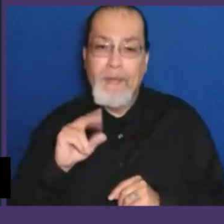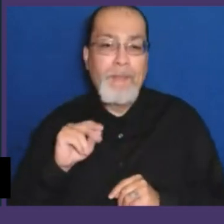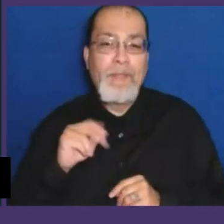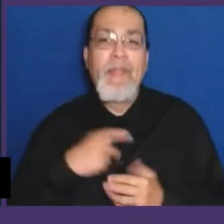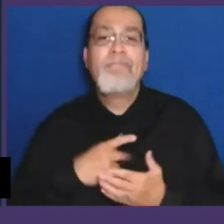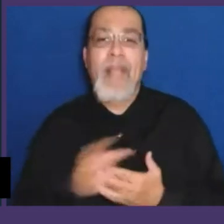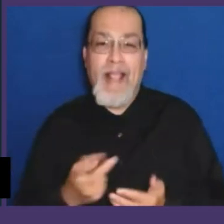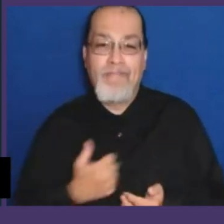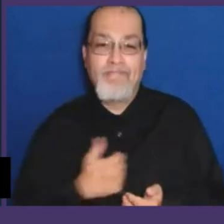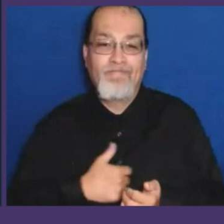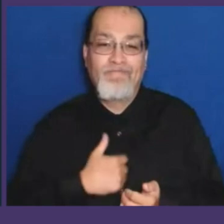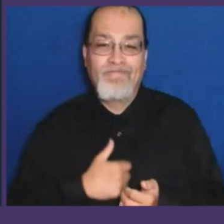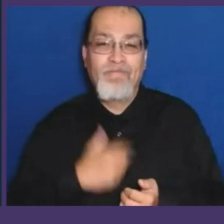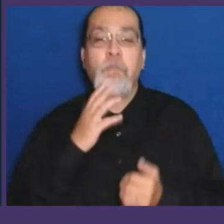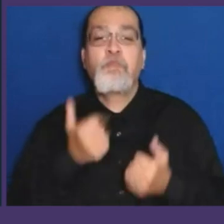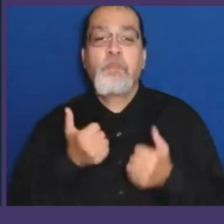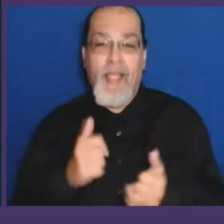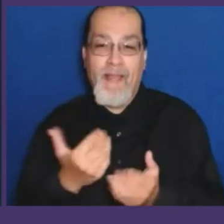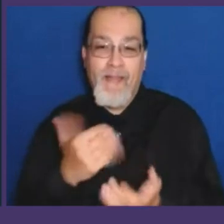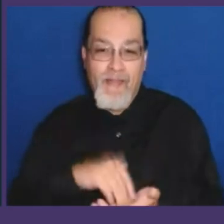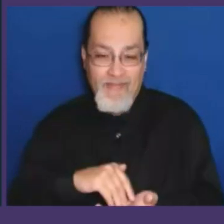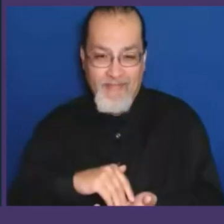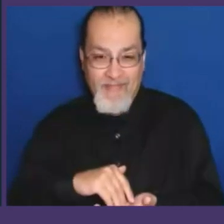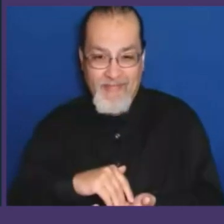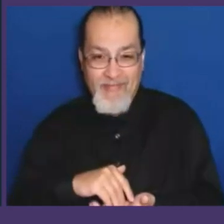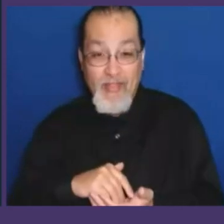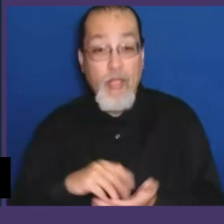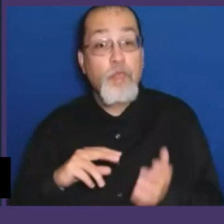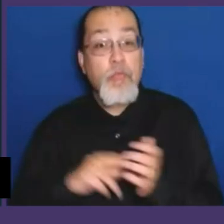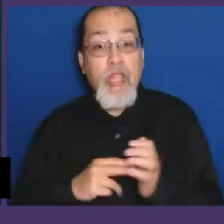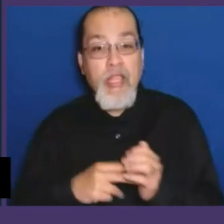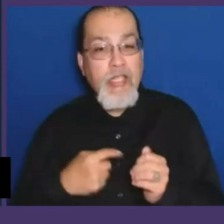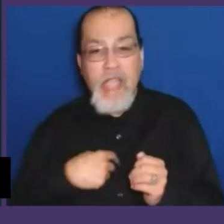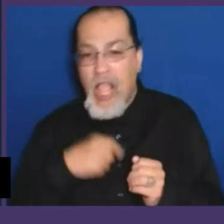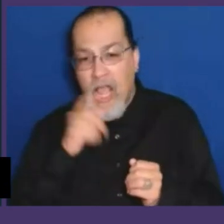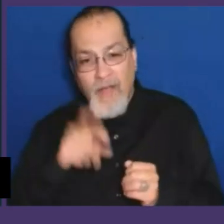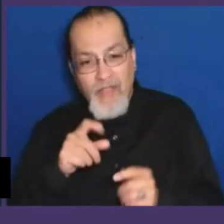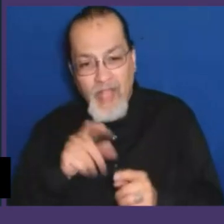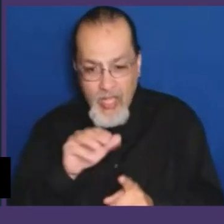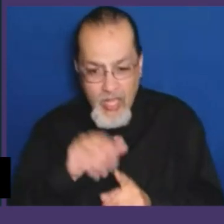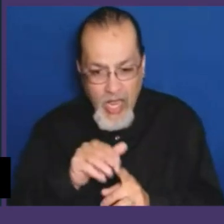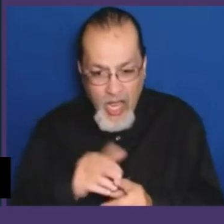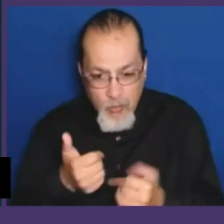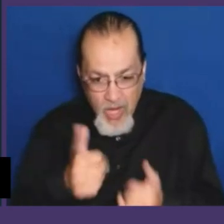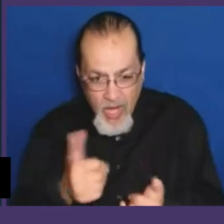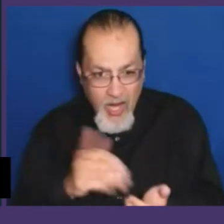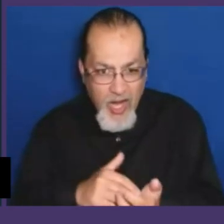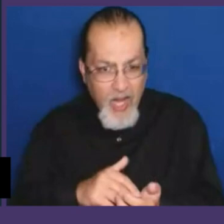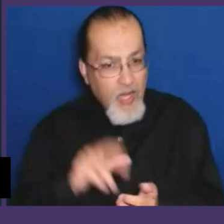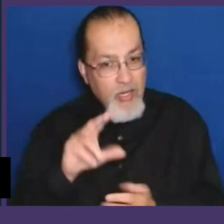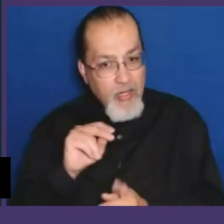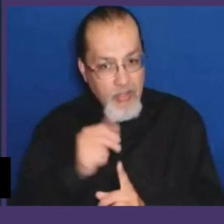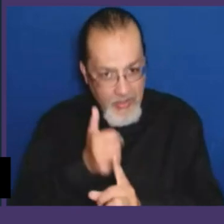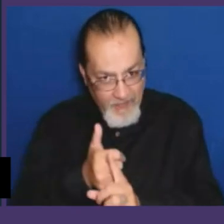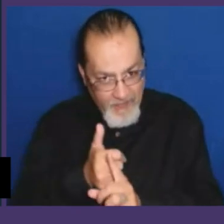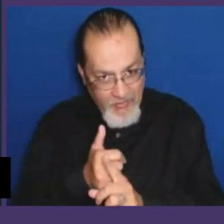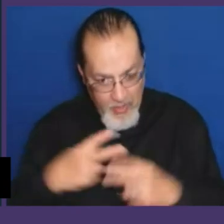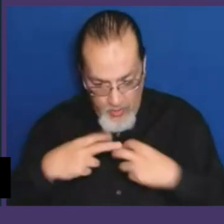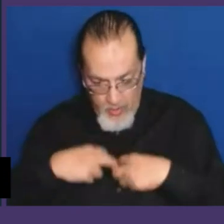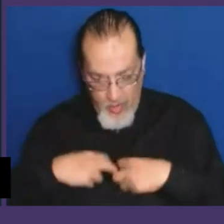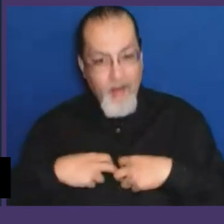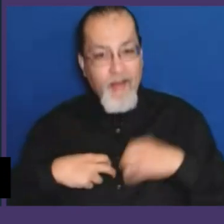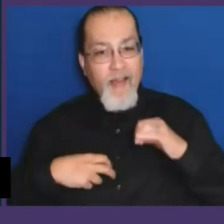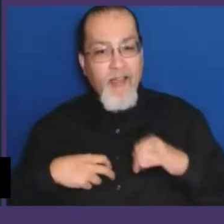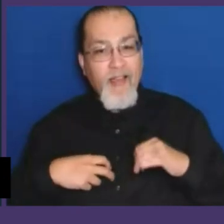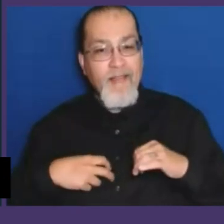But without you prompting it, it doesn't even, like it doesn't know to revisit and so on. So you have to make up for that in